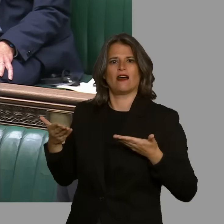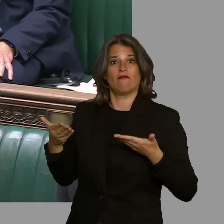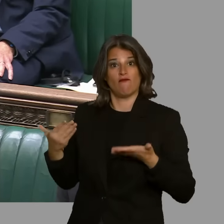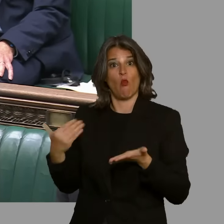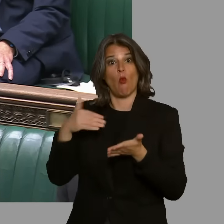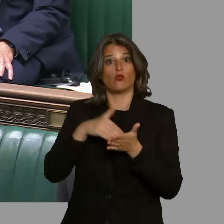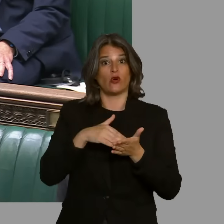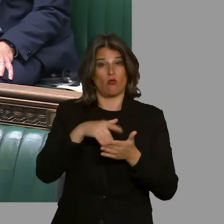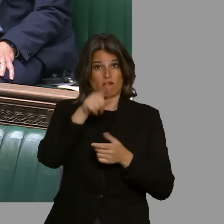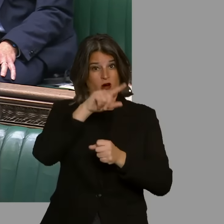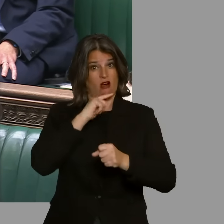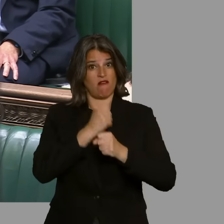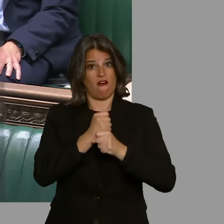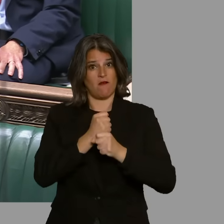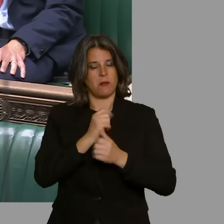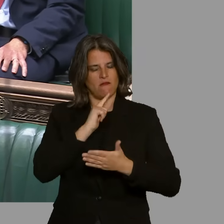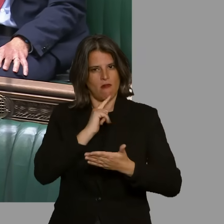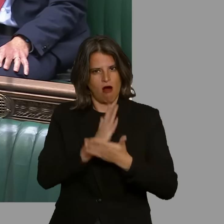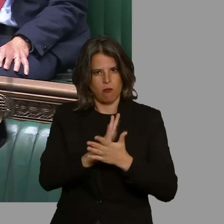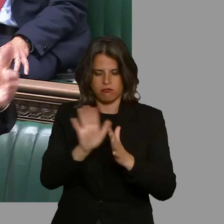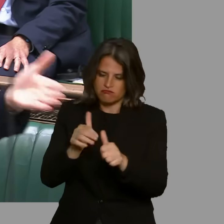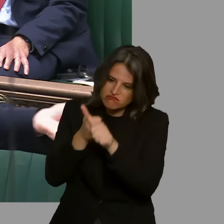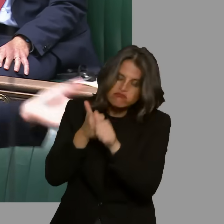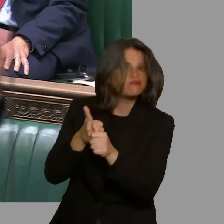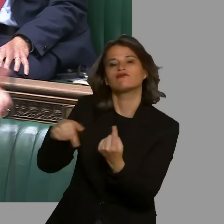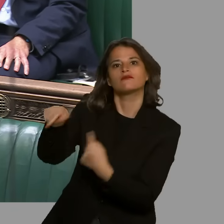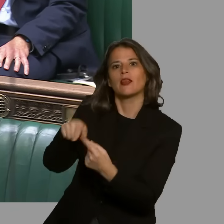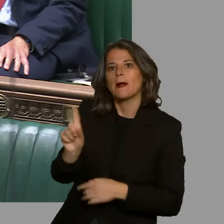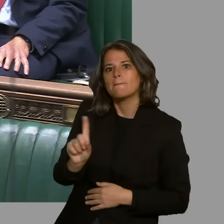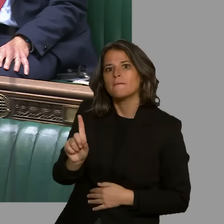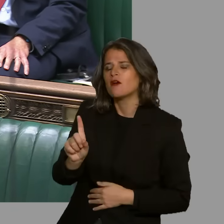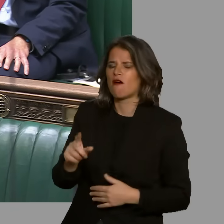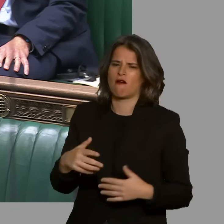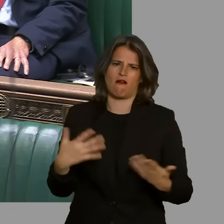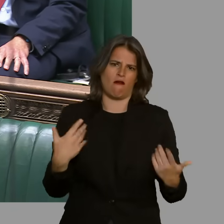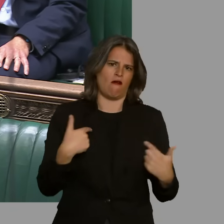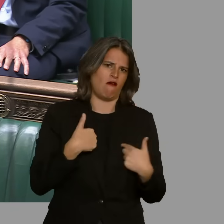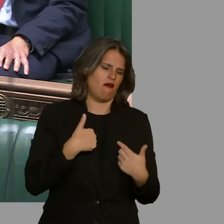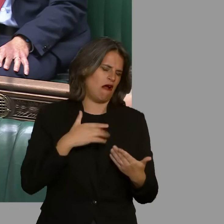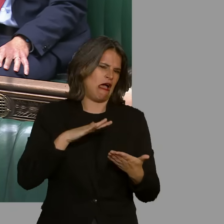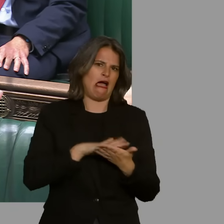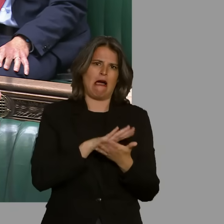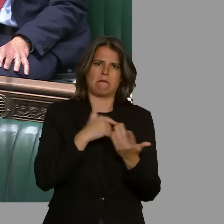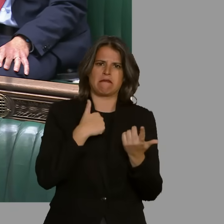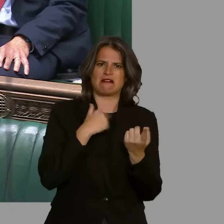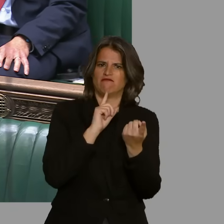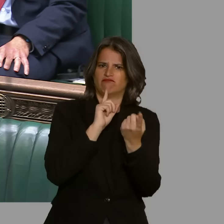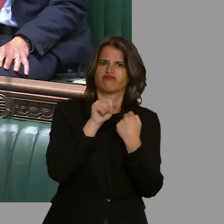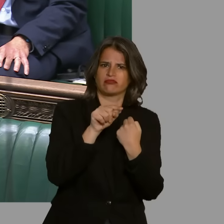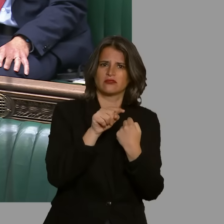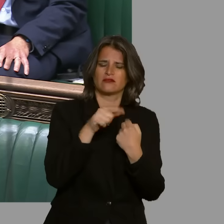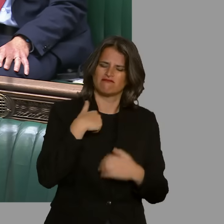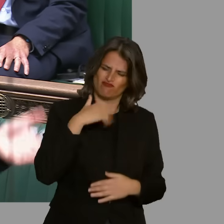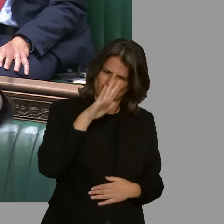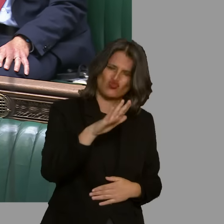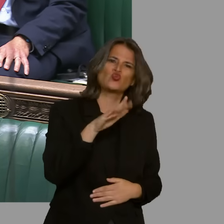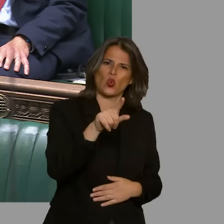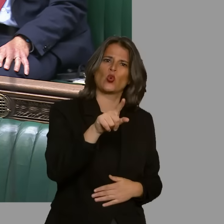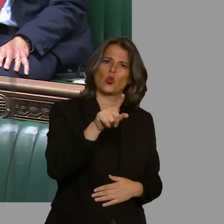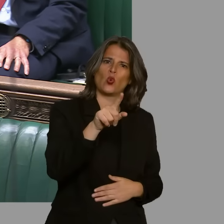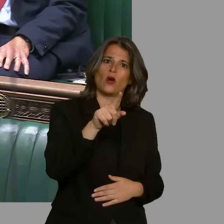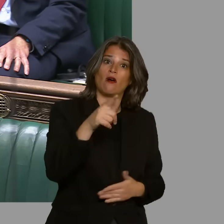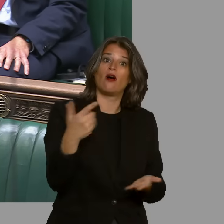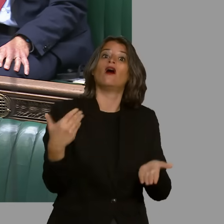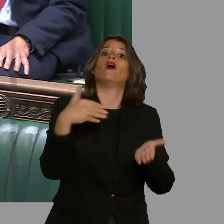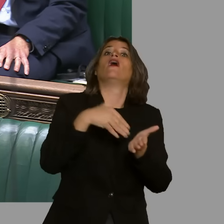to take one other example of the protections, saying that no veteran will have to return to Northern Ireland to engage with legacy processes is